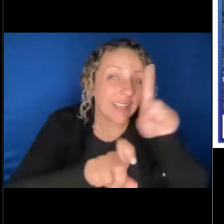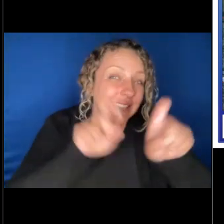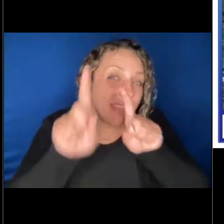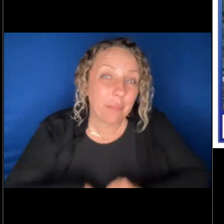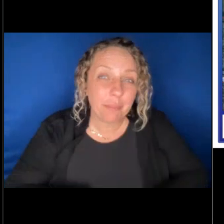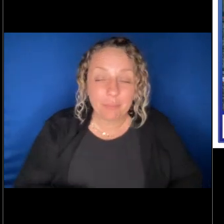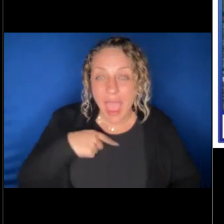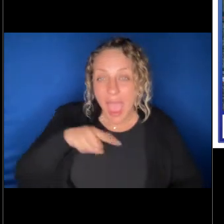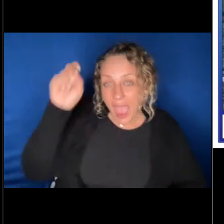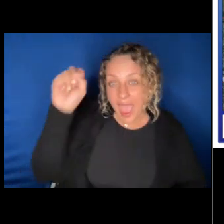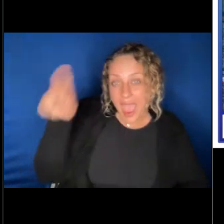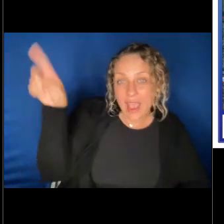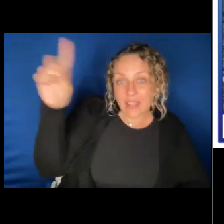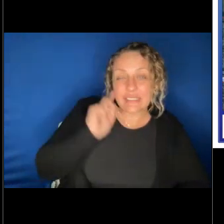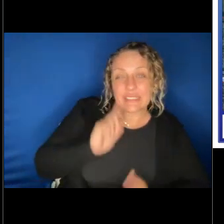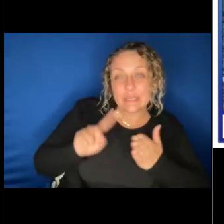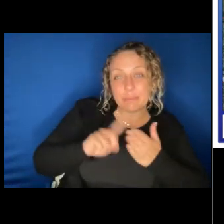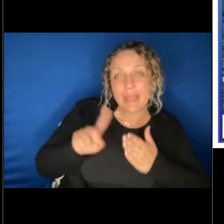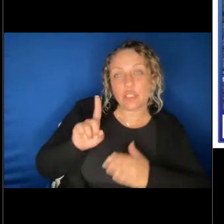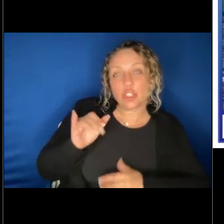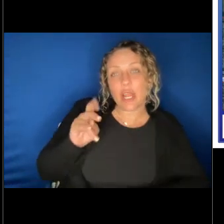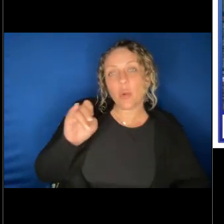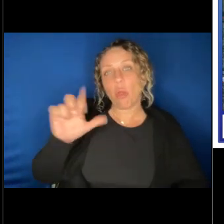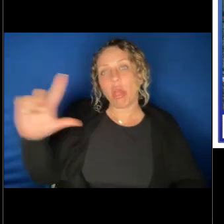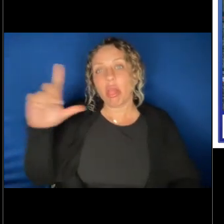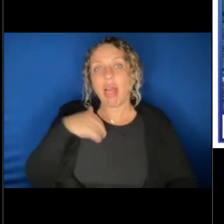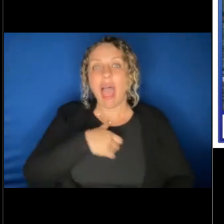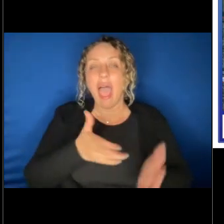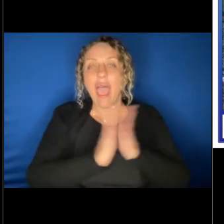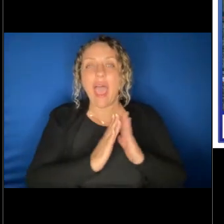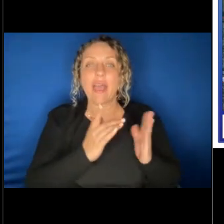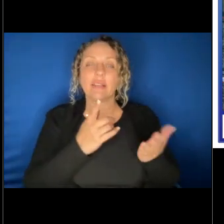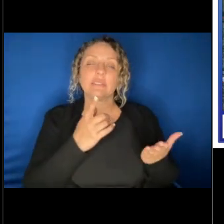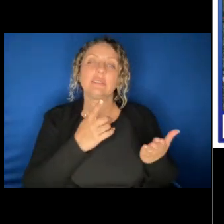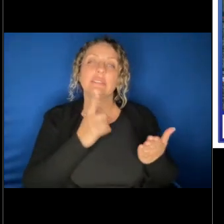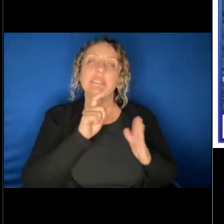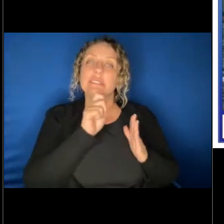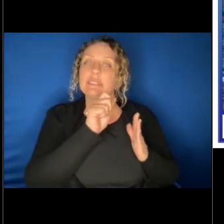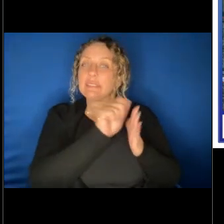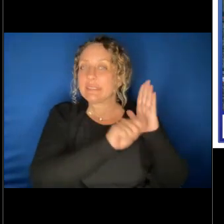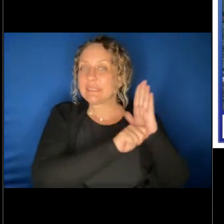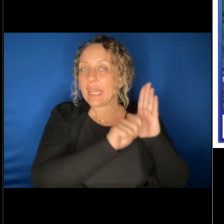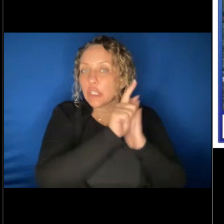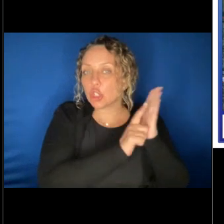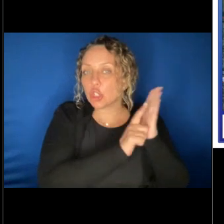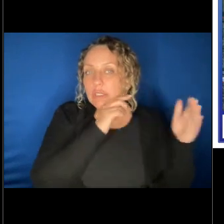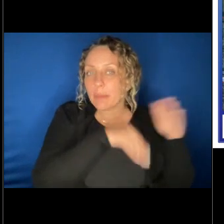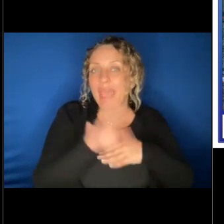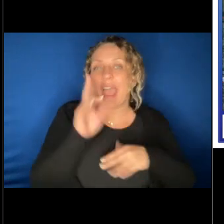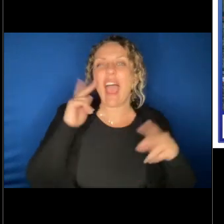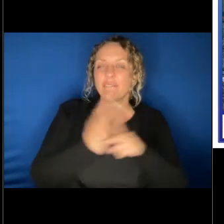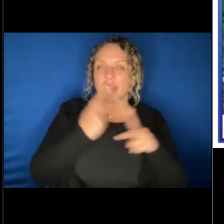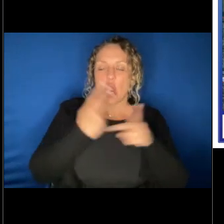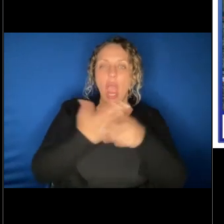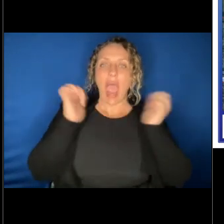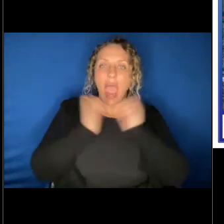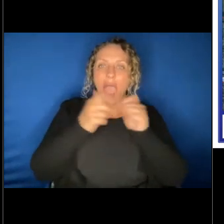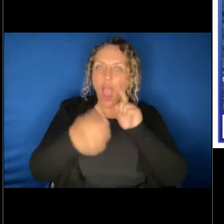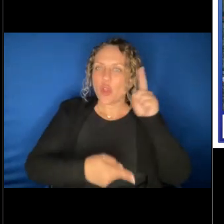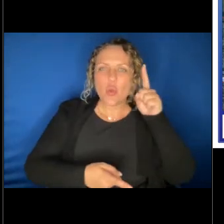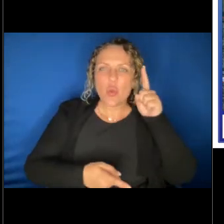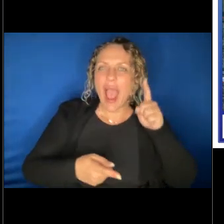asked the inspector general to come in. I asked the state attorney to come in and figure out how you get away with